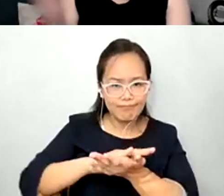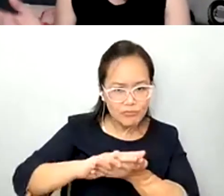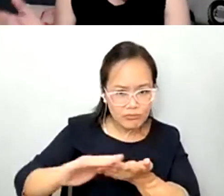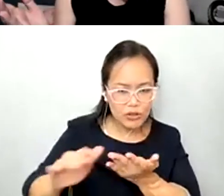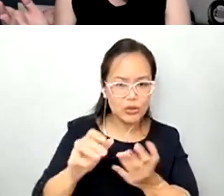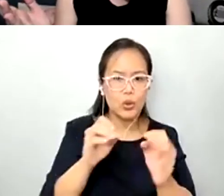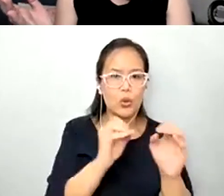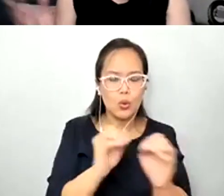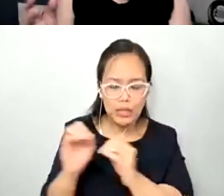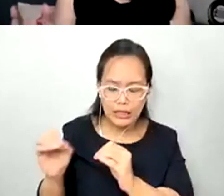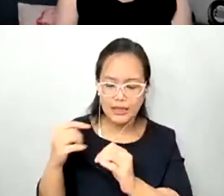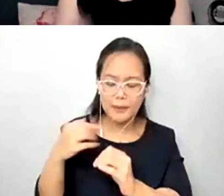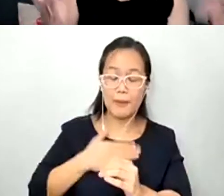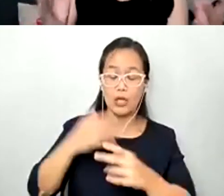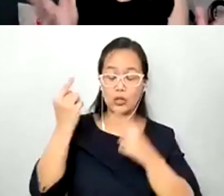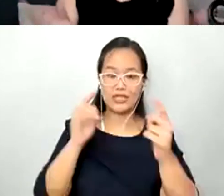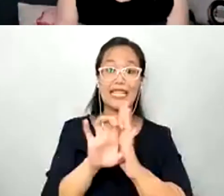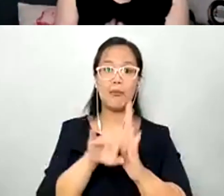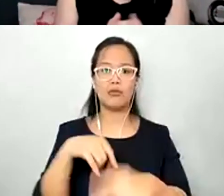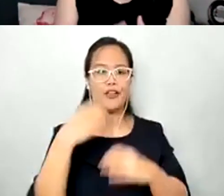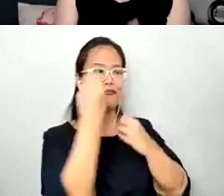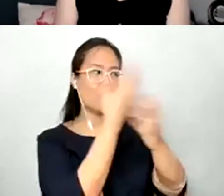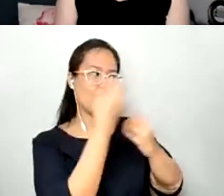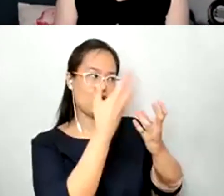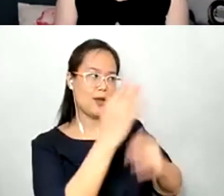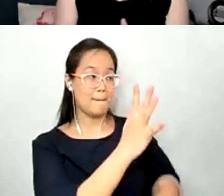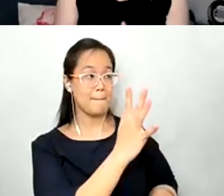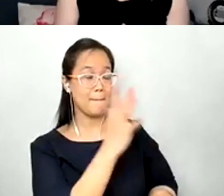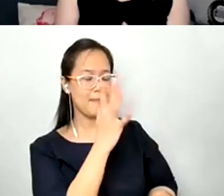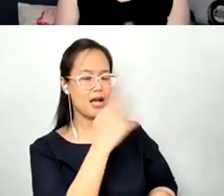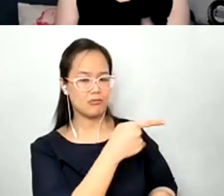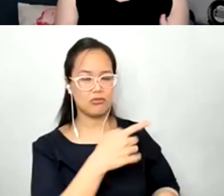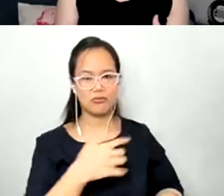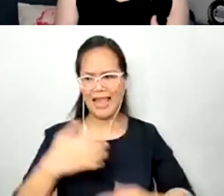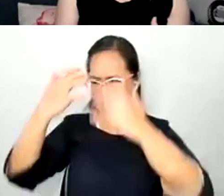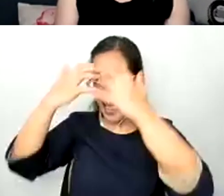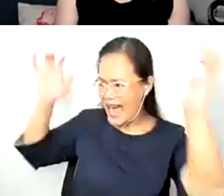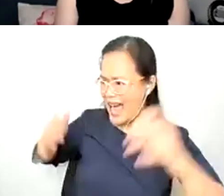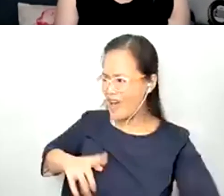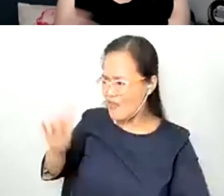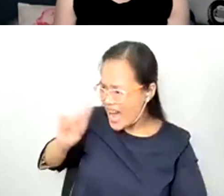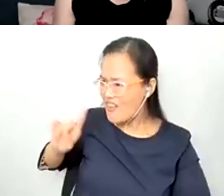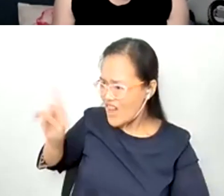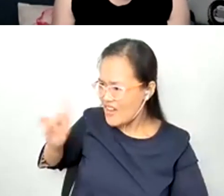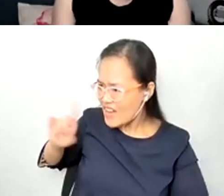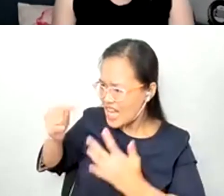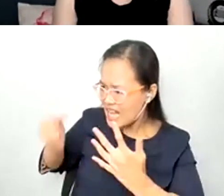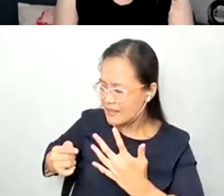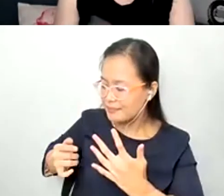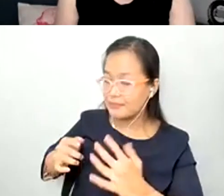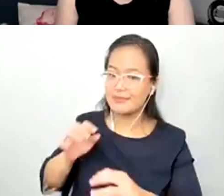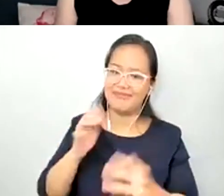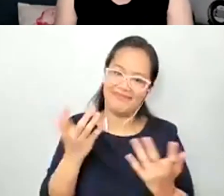with my mother, di syempre magwawala na yon. Or I will share my concerns with a colleague who might